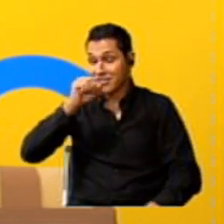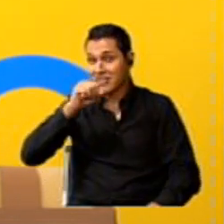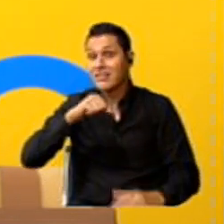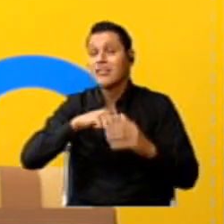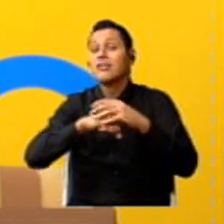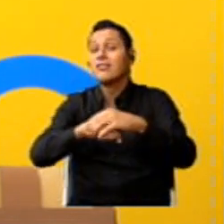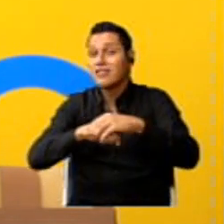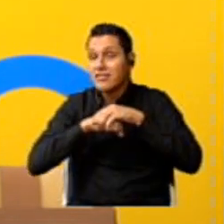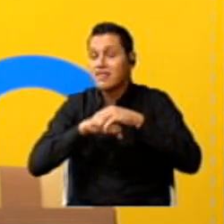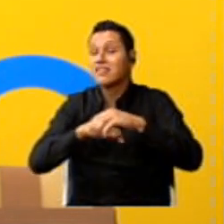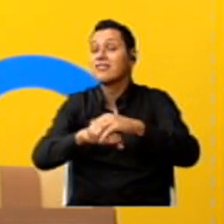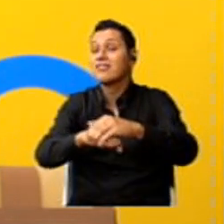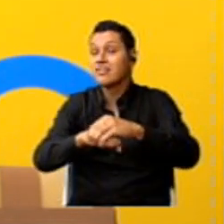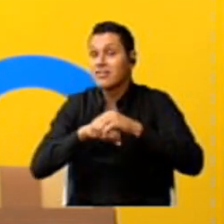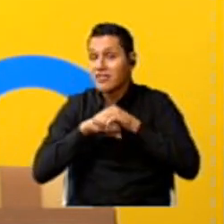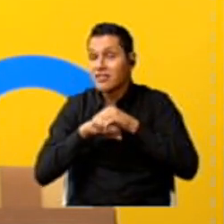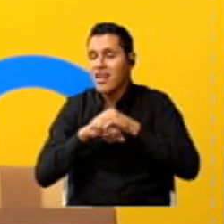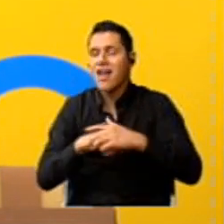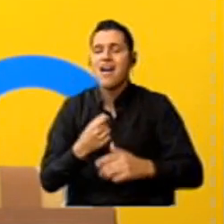English.